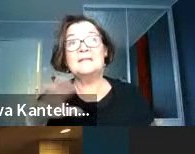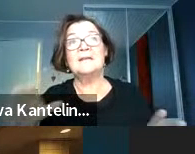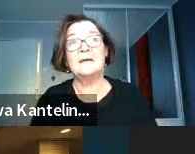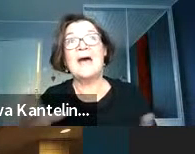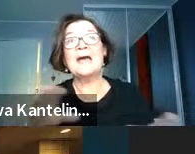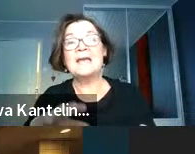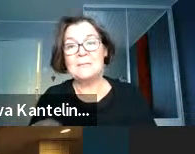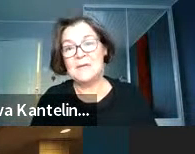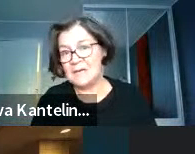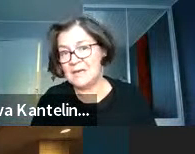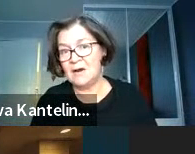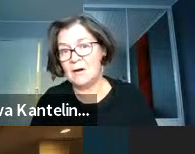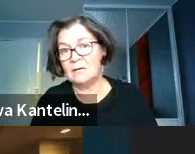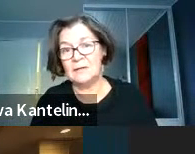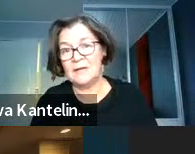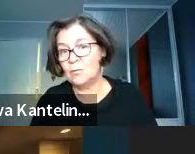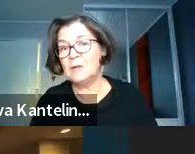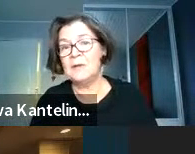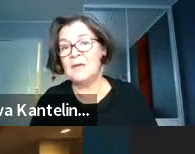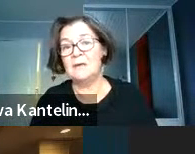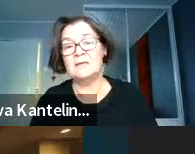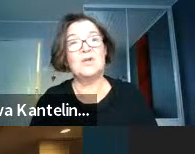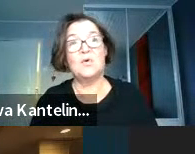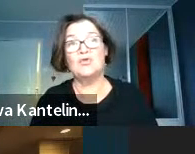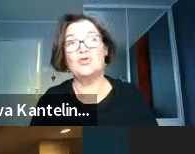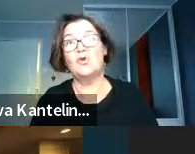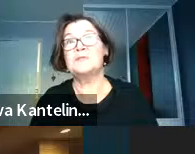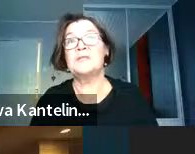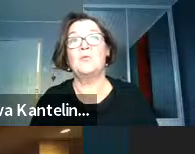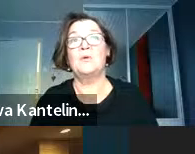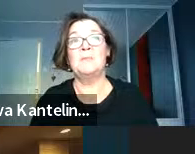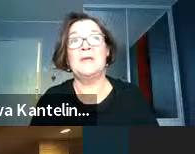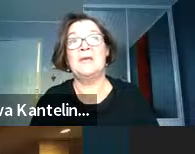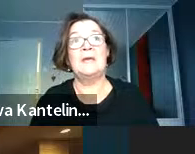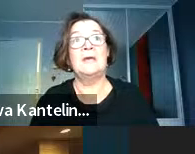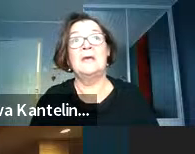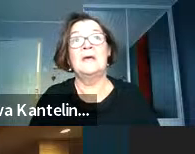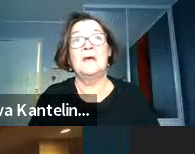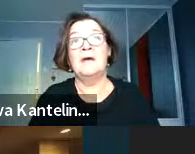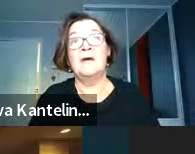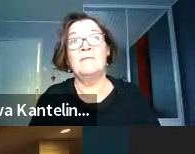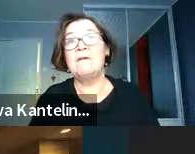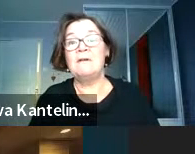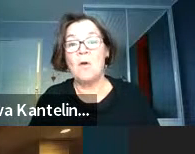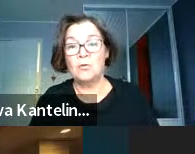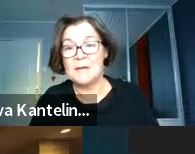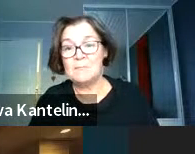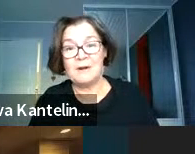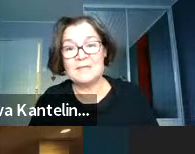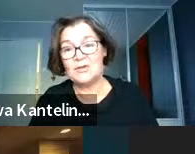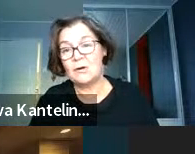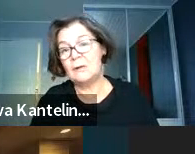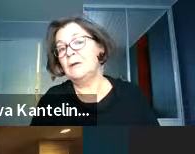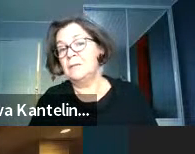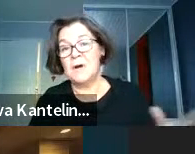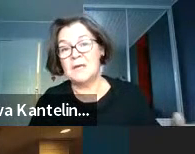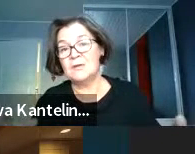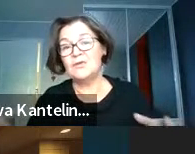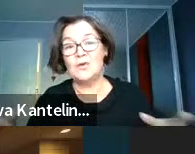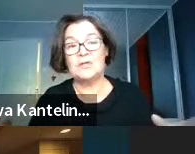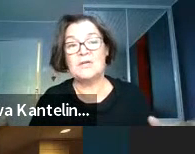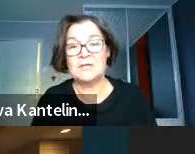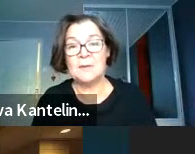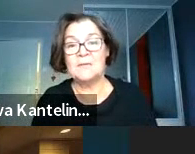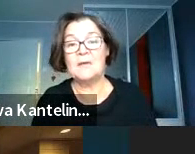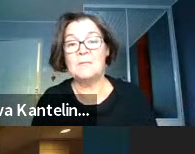during that academic year, there will be snowstorms, there will be very low temperature,